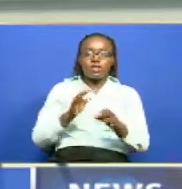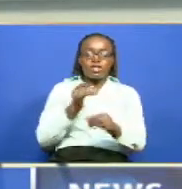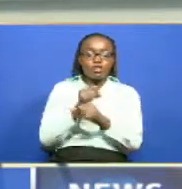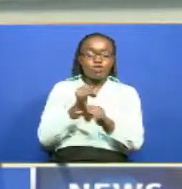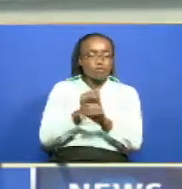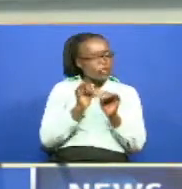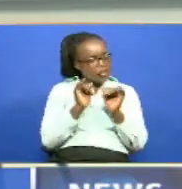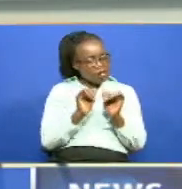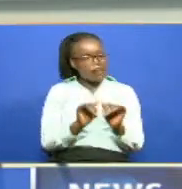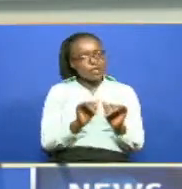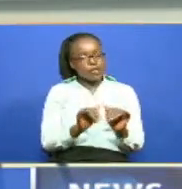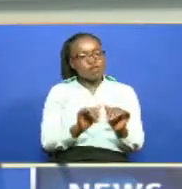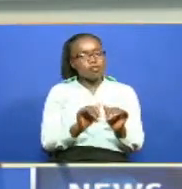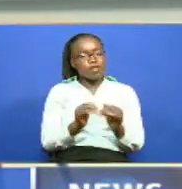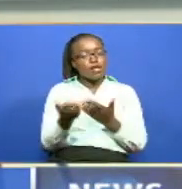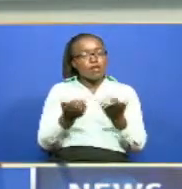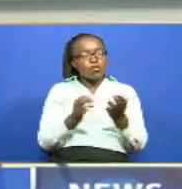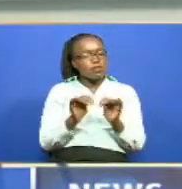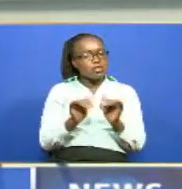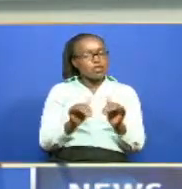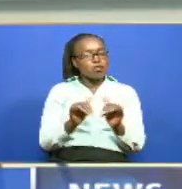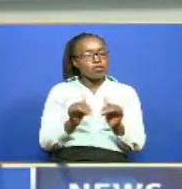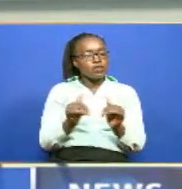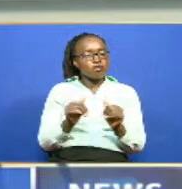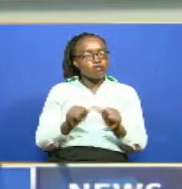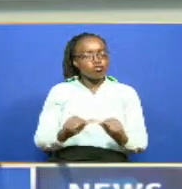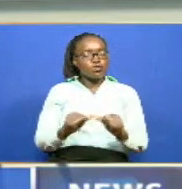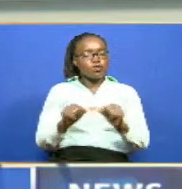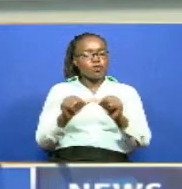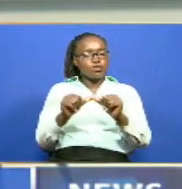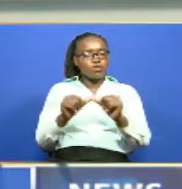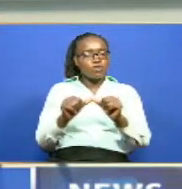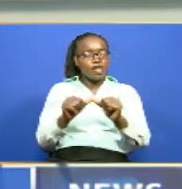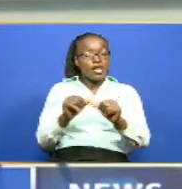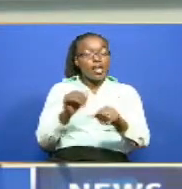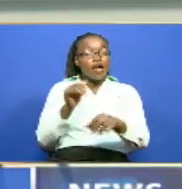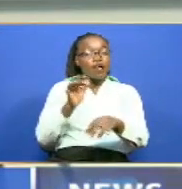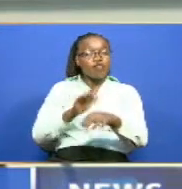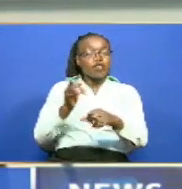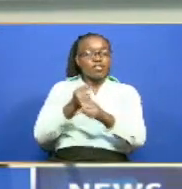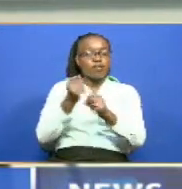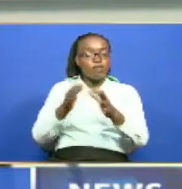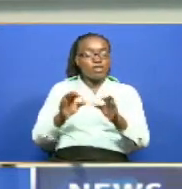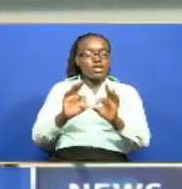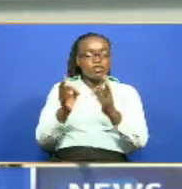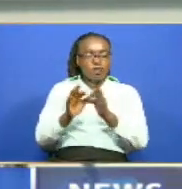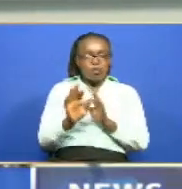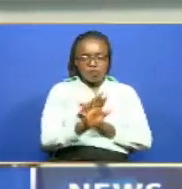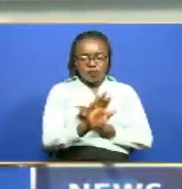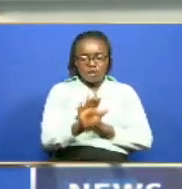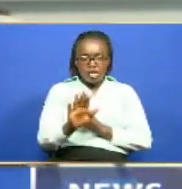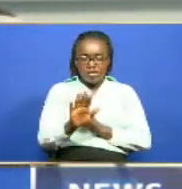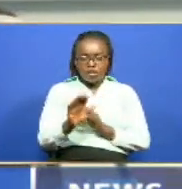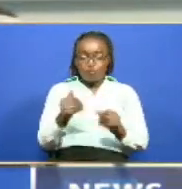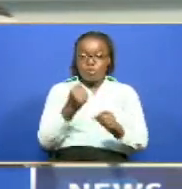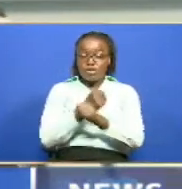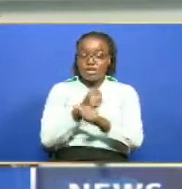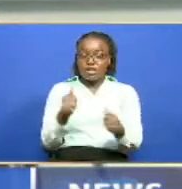preserved, business remains sustainable, affected workers and their families are well